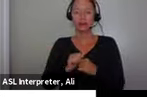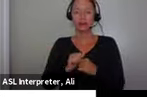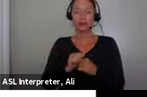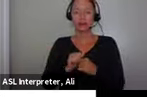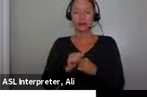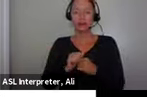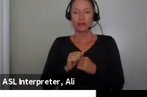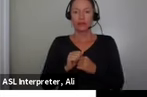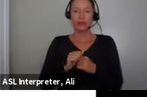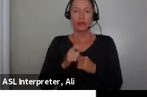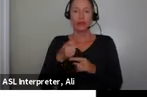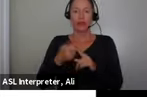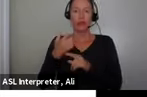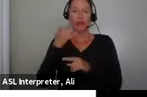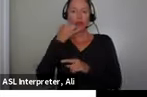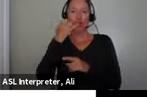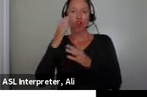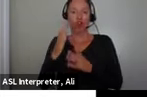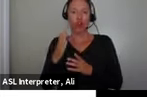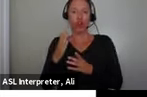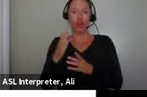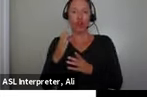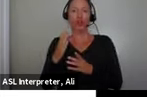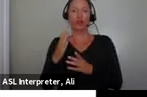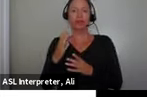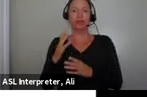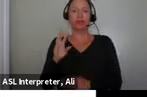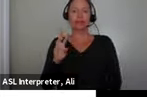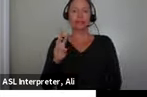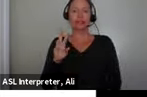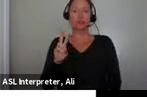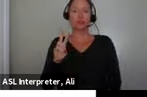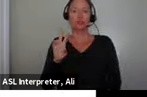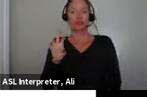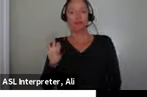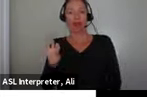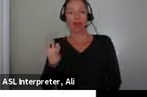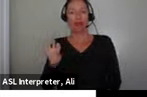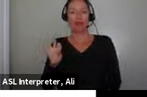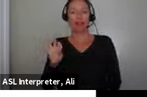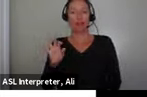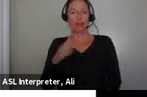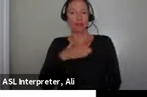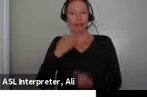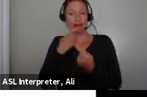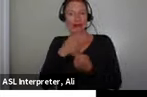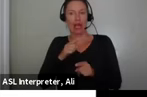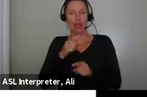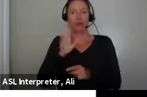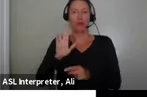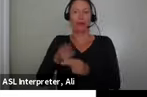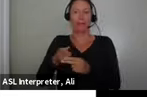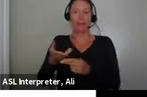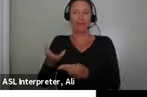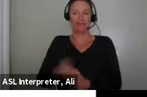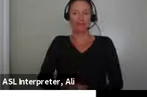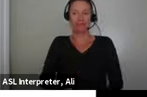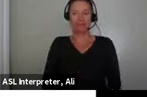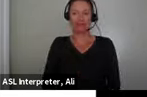last four digits, 6279. I will unmute you if you could just announce who you are.